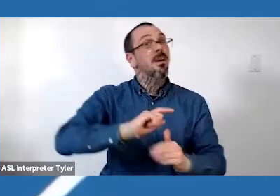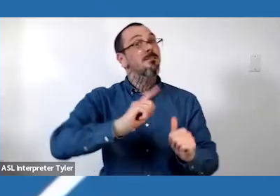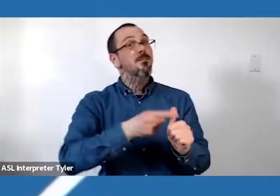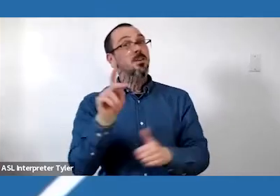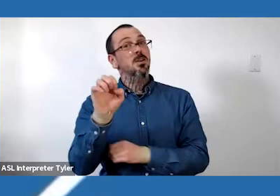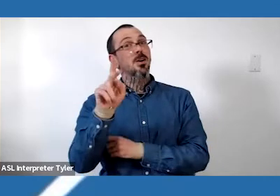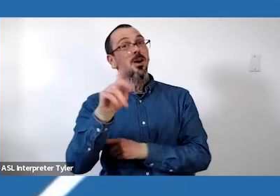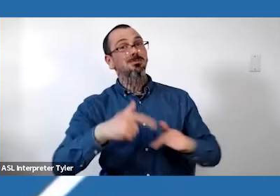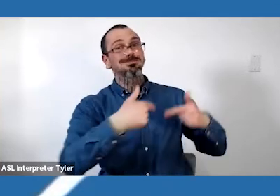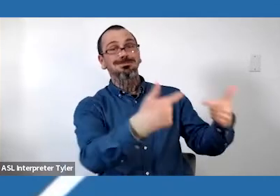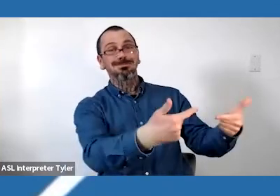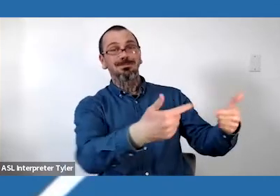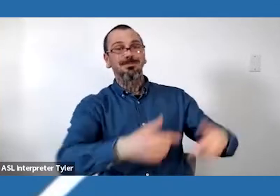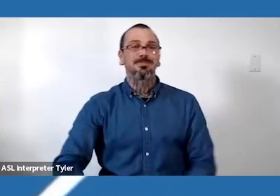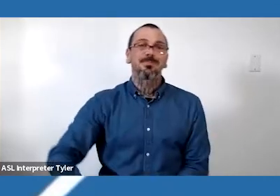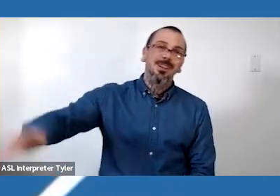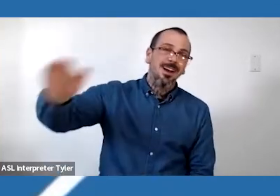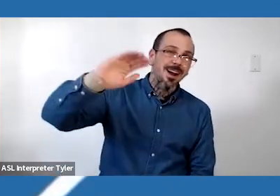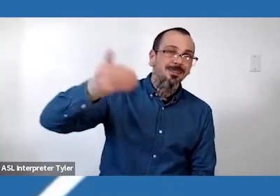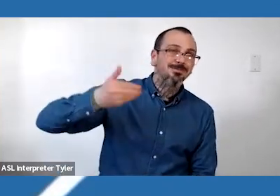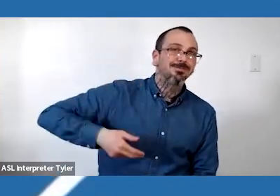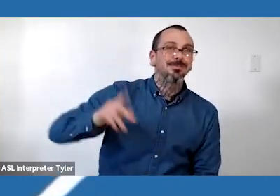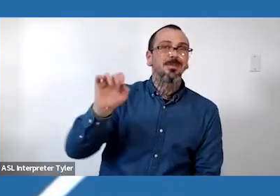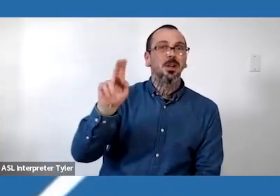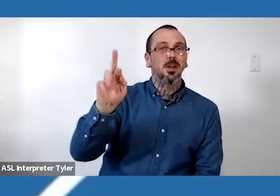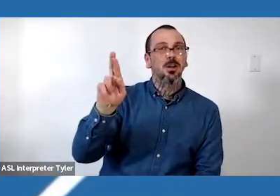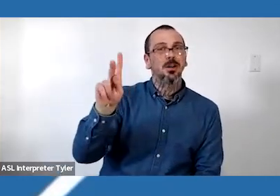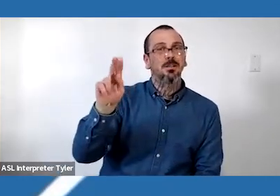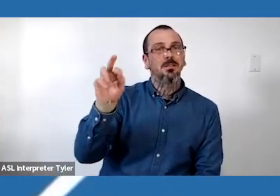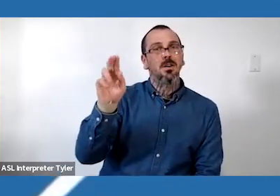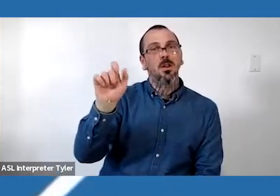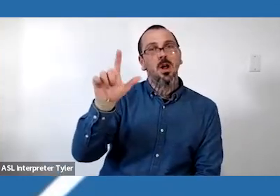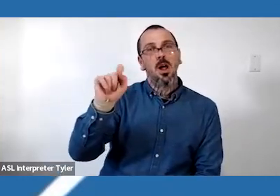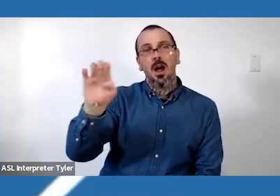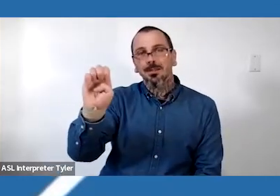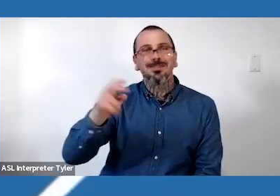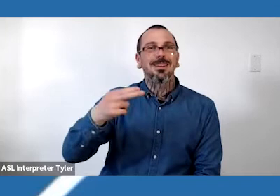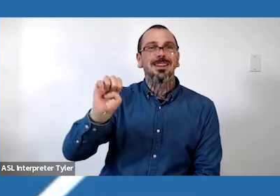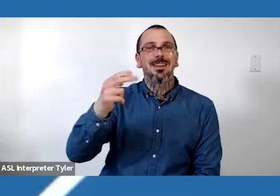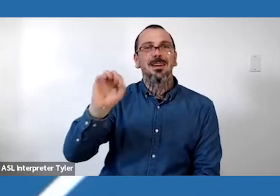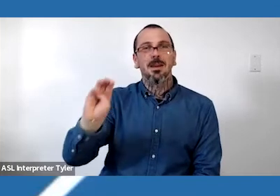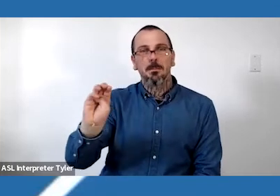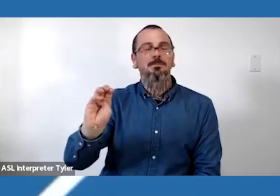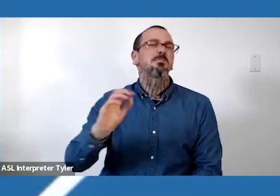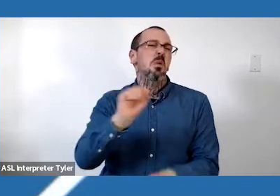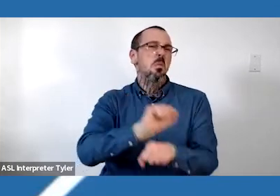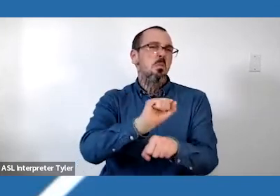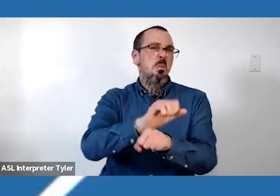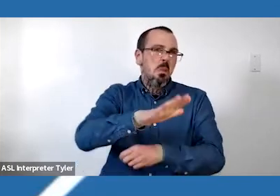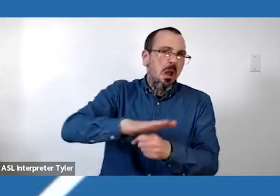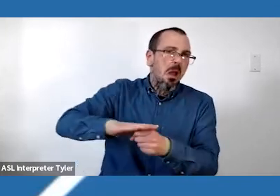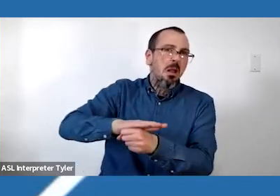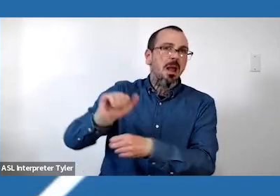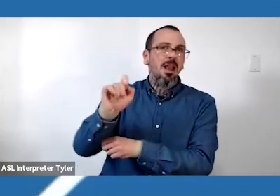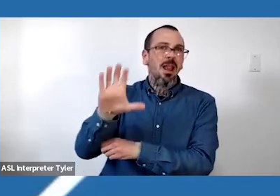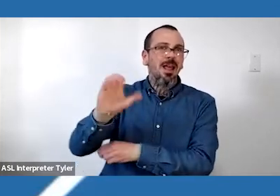Hi, everyone. My name is Kirk Furlot. I use he, him, his pronouns. I am the CBRC Regional Manager for Atlantic Canada. I'm a